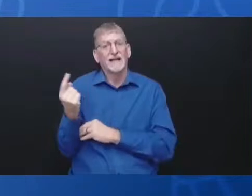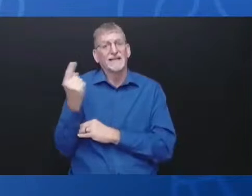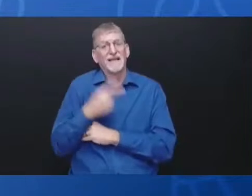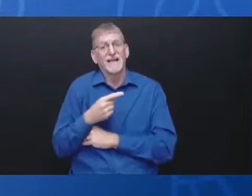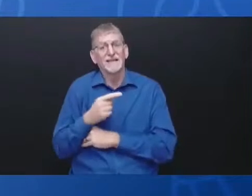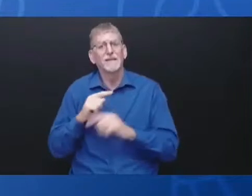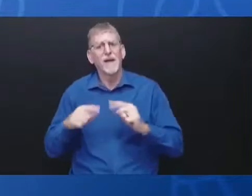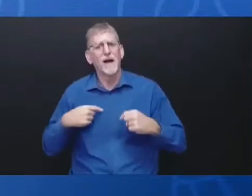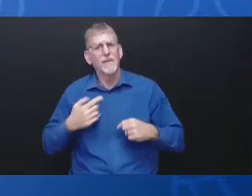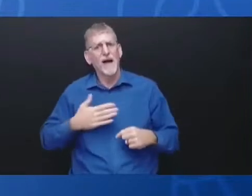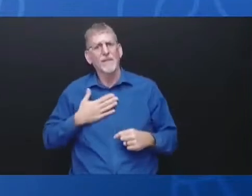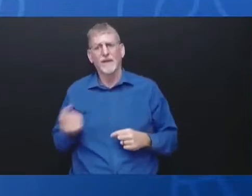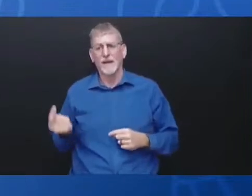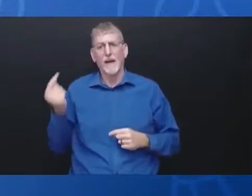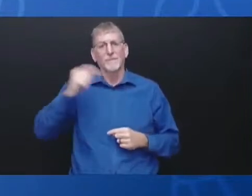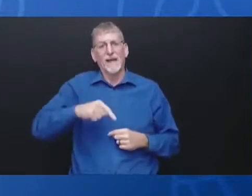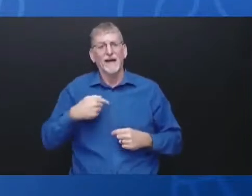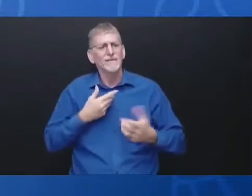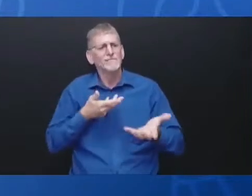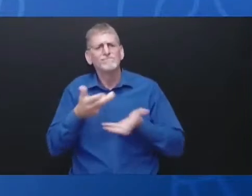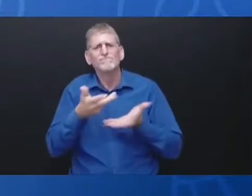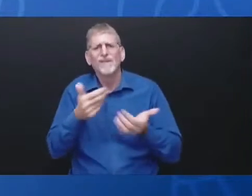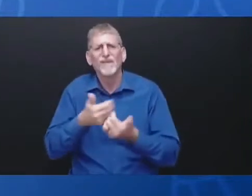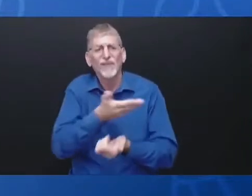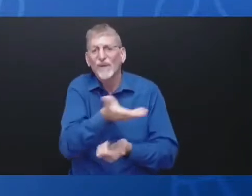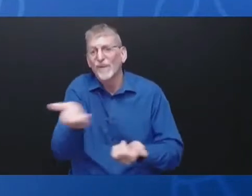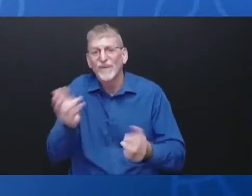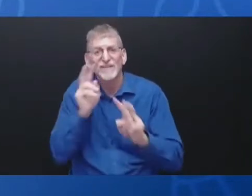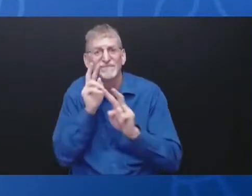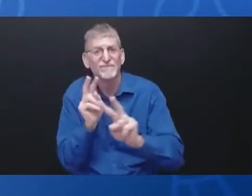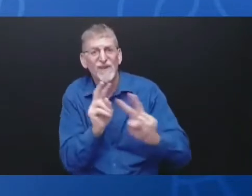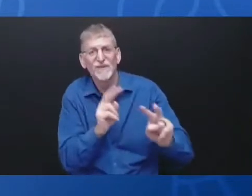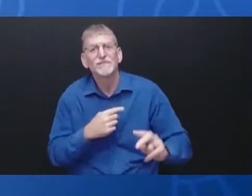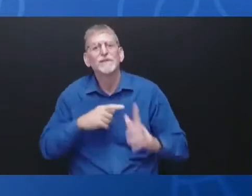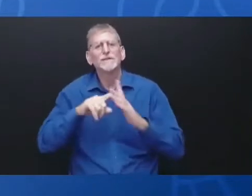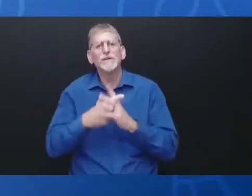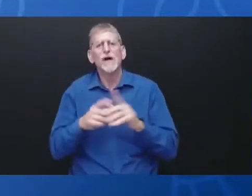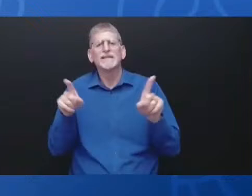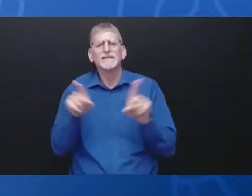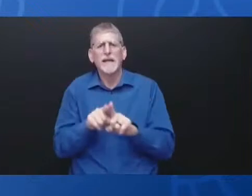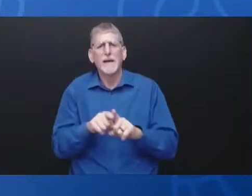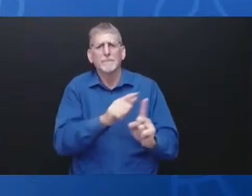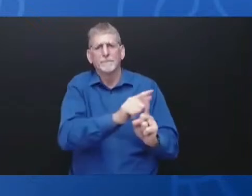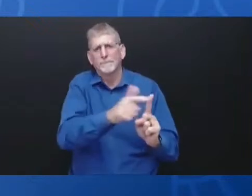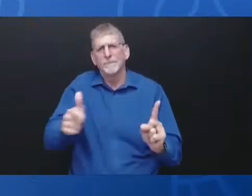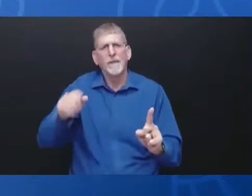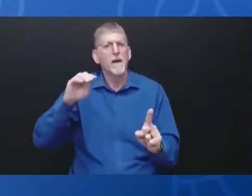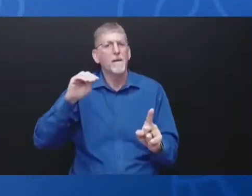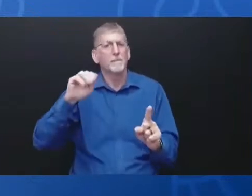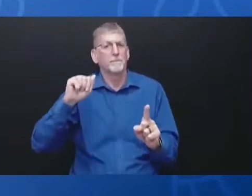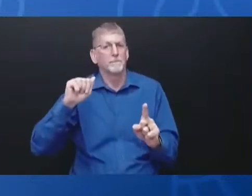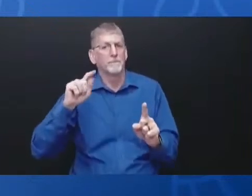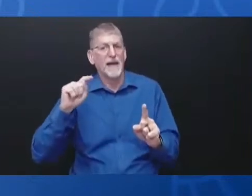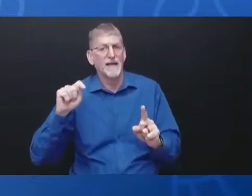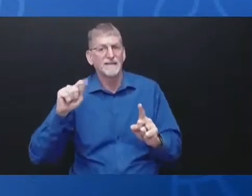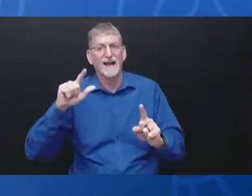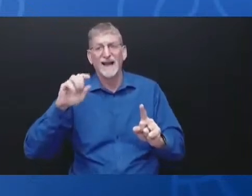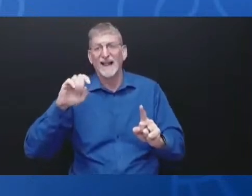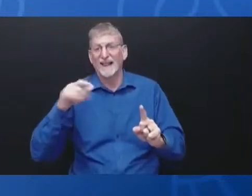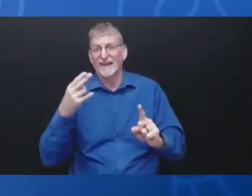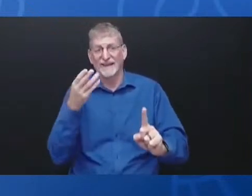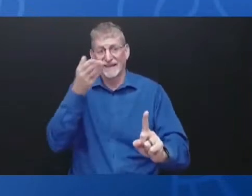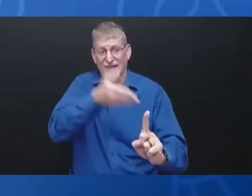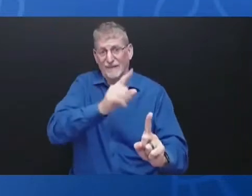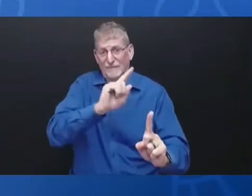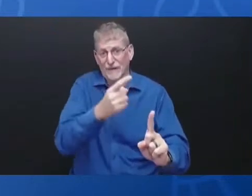again with Matt Lee. Thank you, Tammy. I had three processy kind of questions,